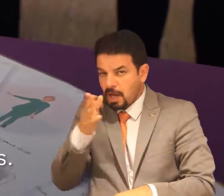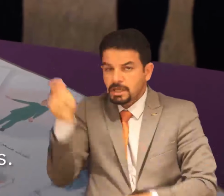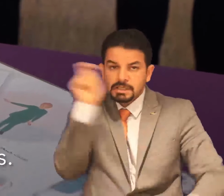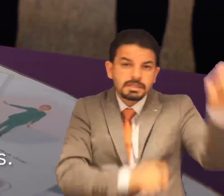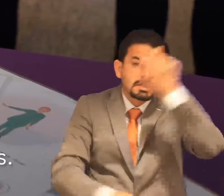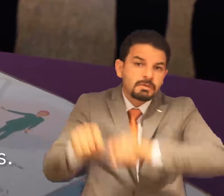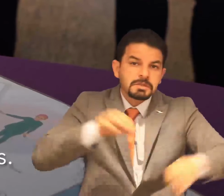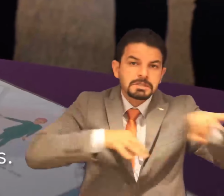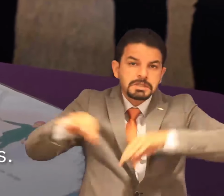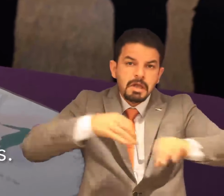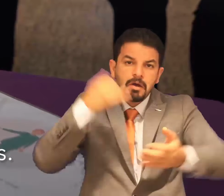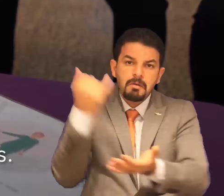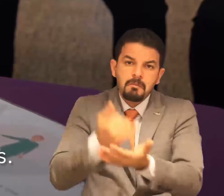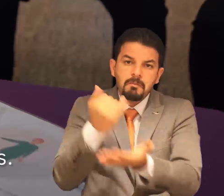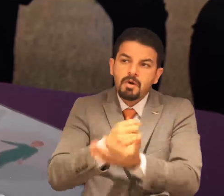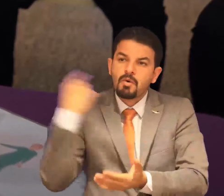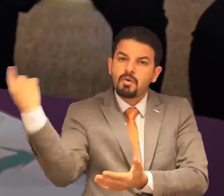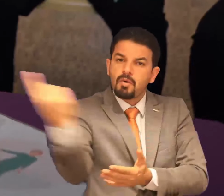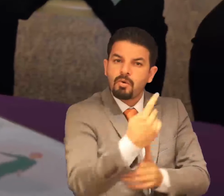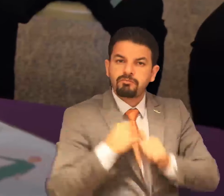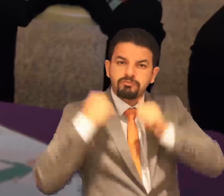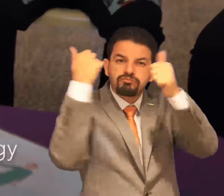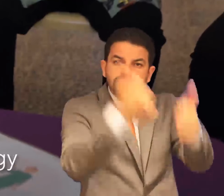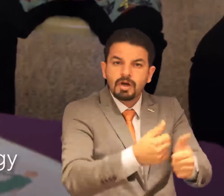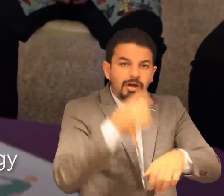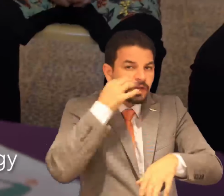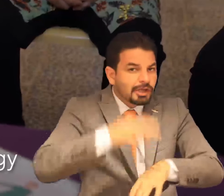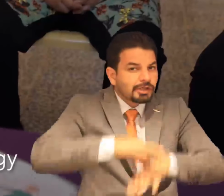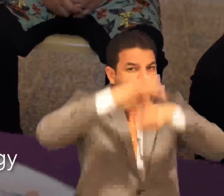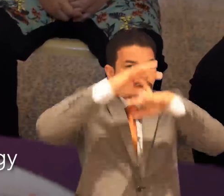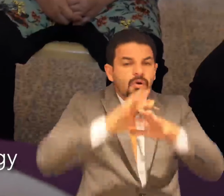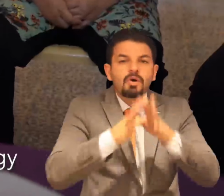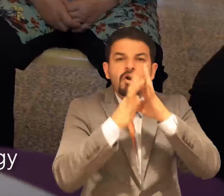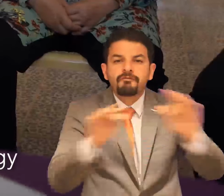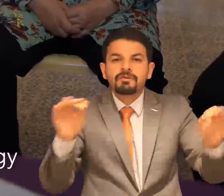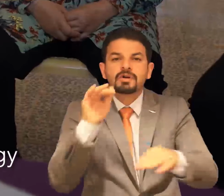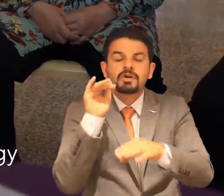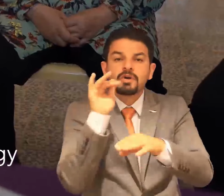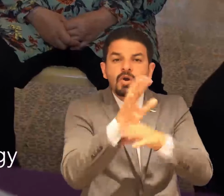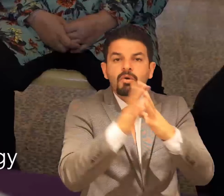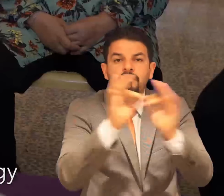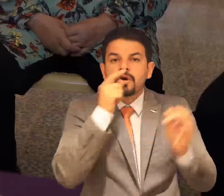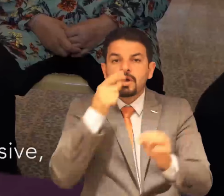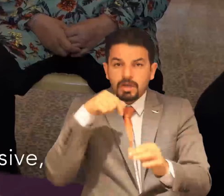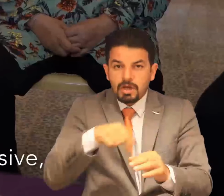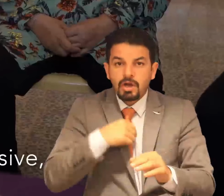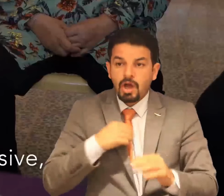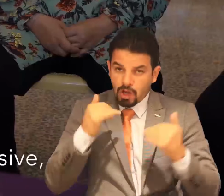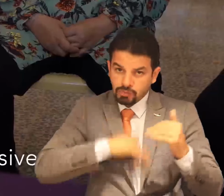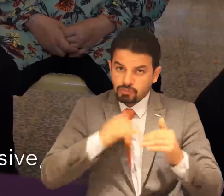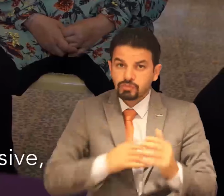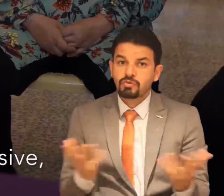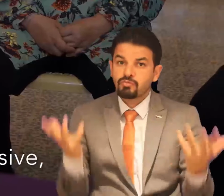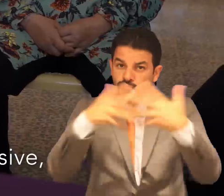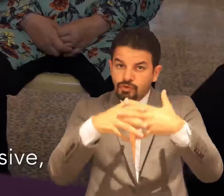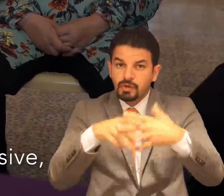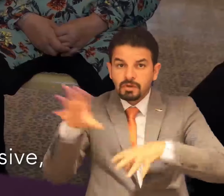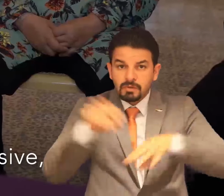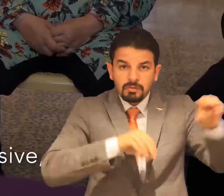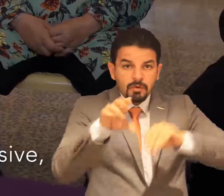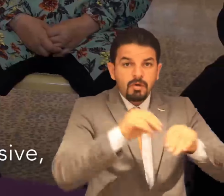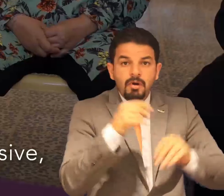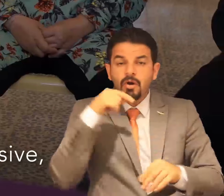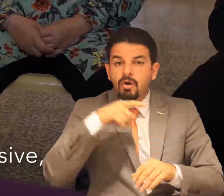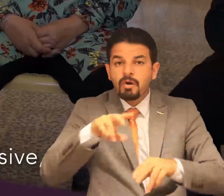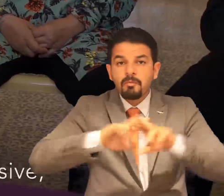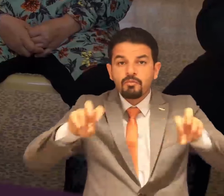and humanitarian and development actors in addition we are sharing our methodology to support other researchers